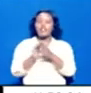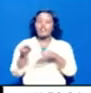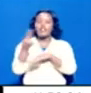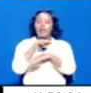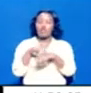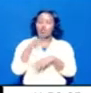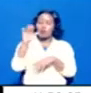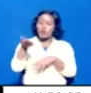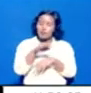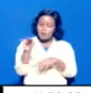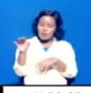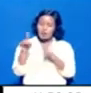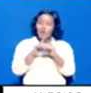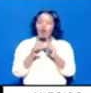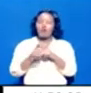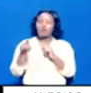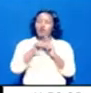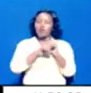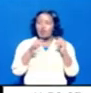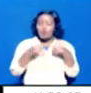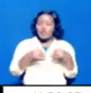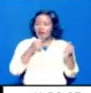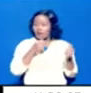also have conflicts even between ourselves.